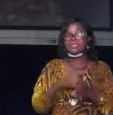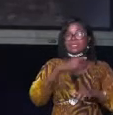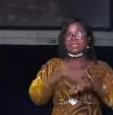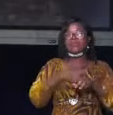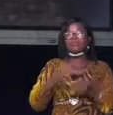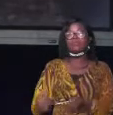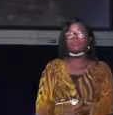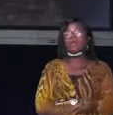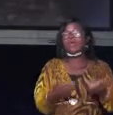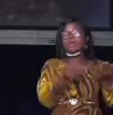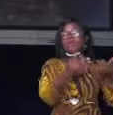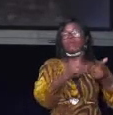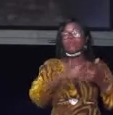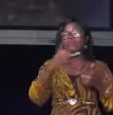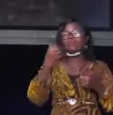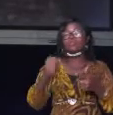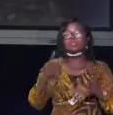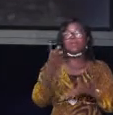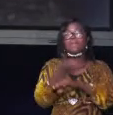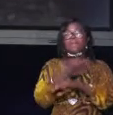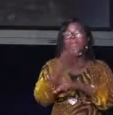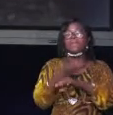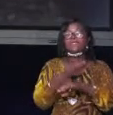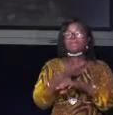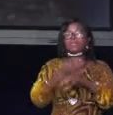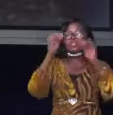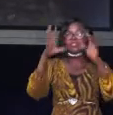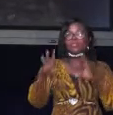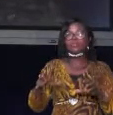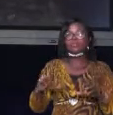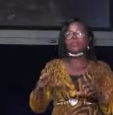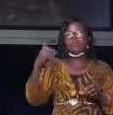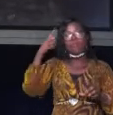It's time to hand you over now to the mathematician on